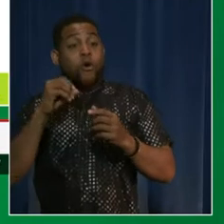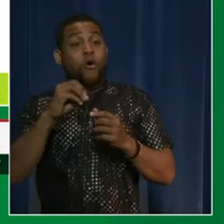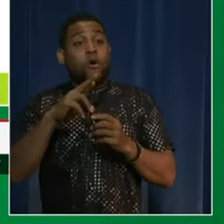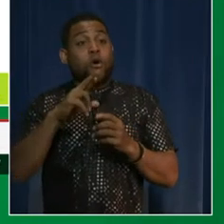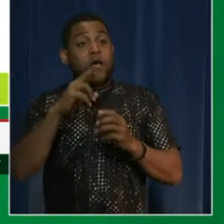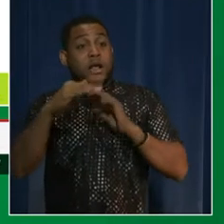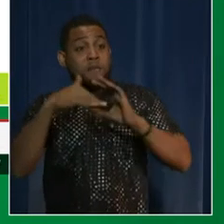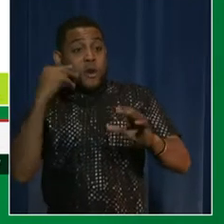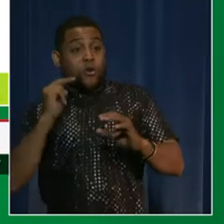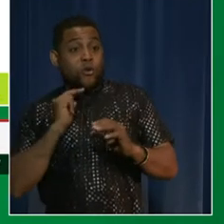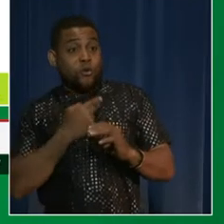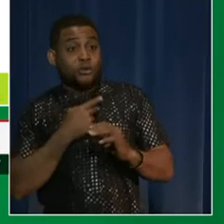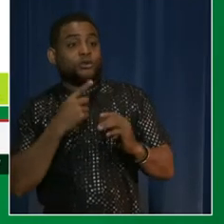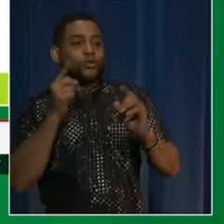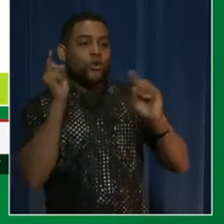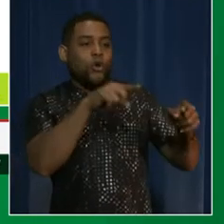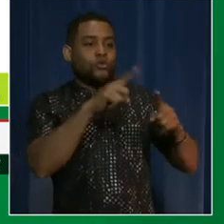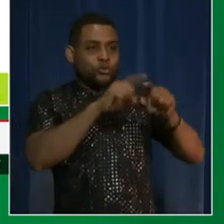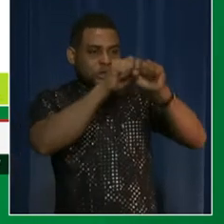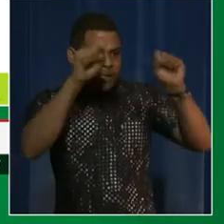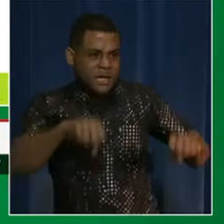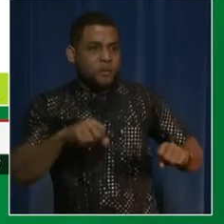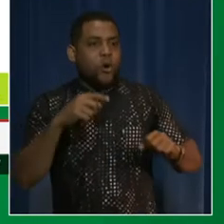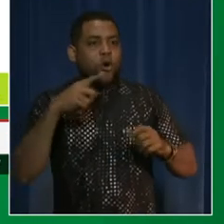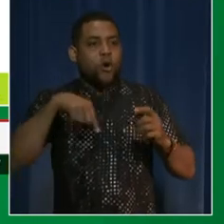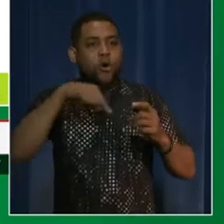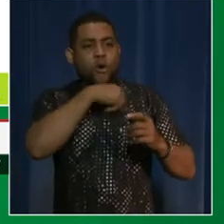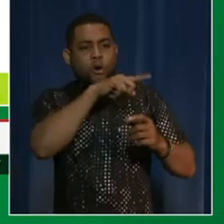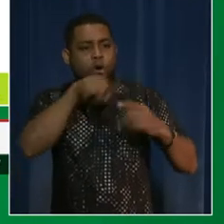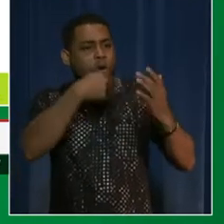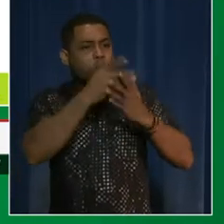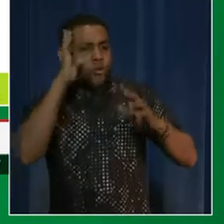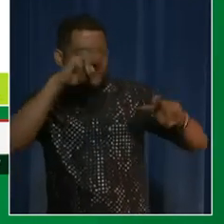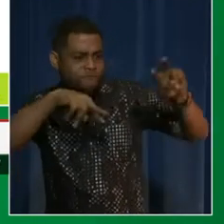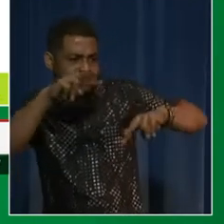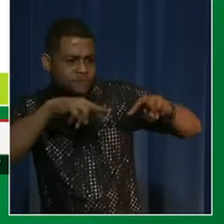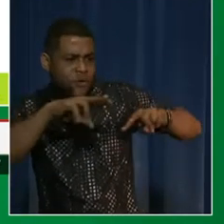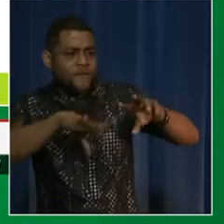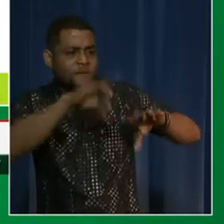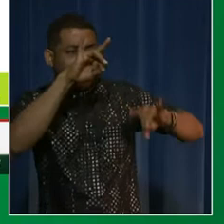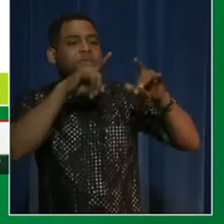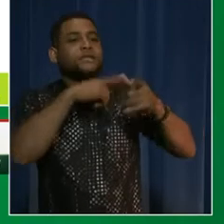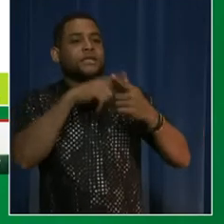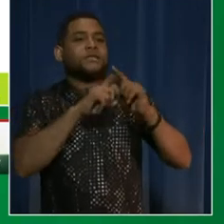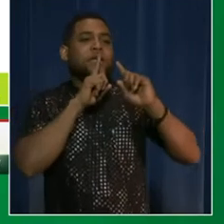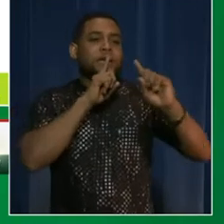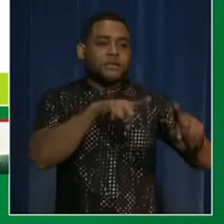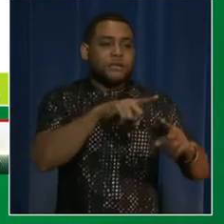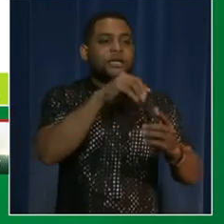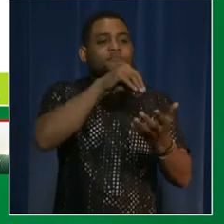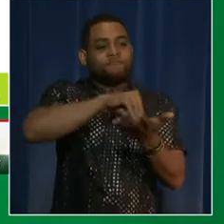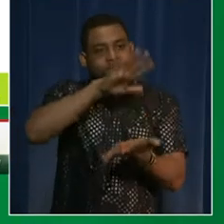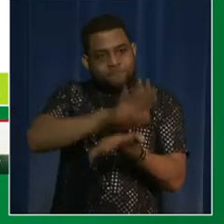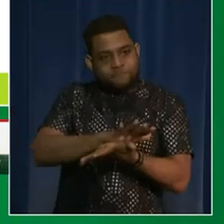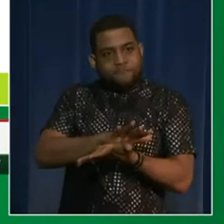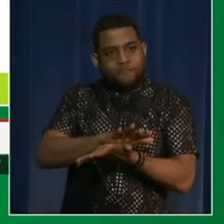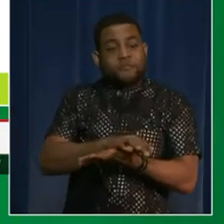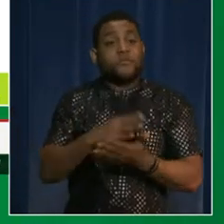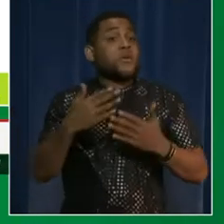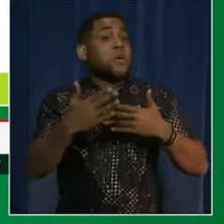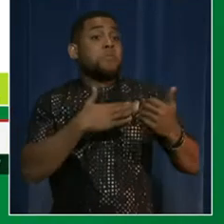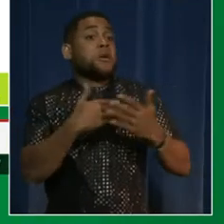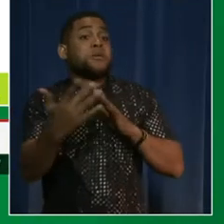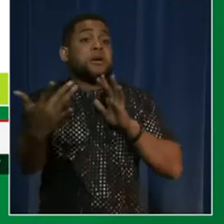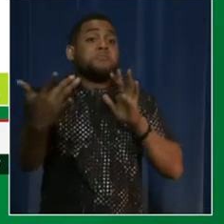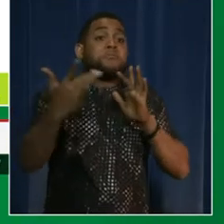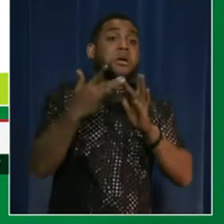where we can all here at DCRA locate it and answer your question and keep a record of it. Whether you contact DCRA via email,